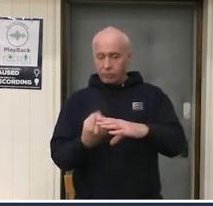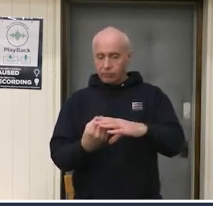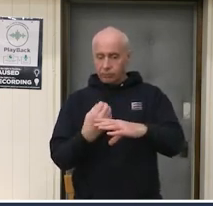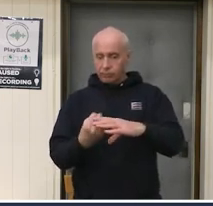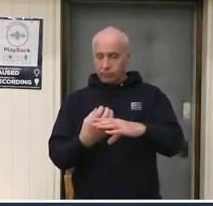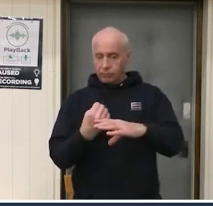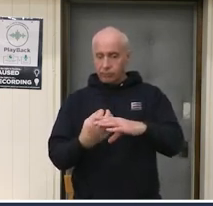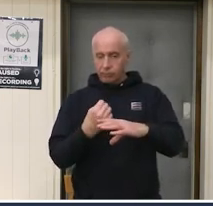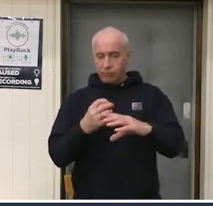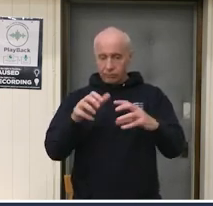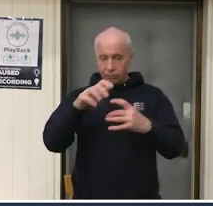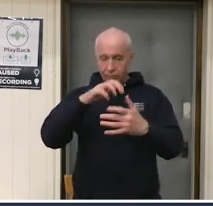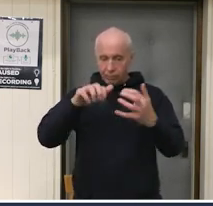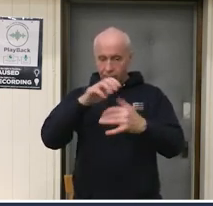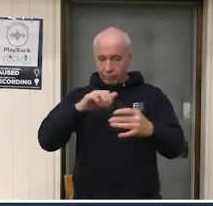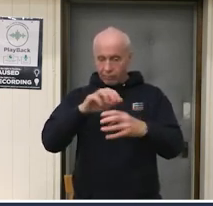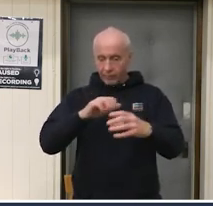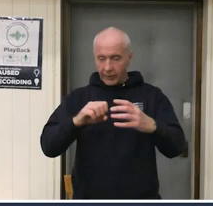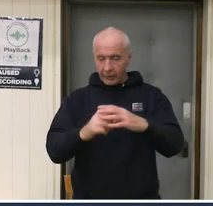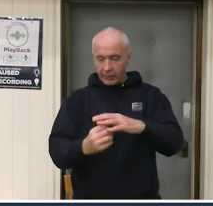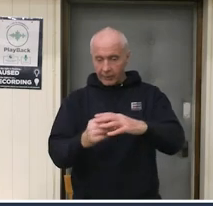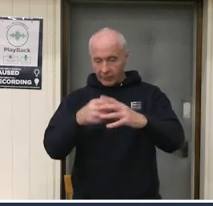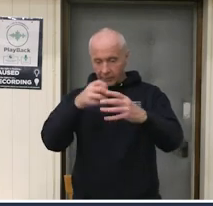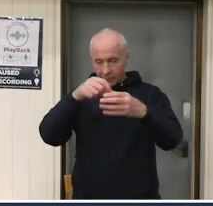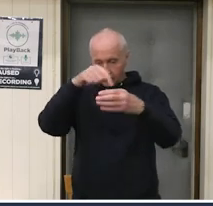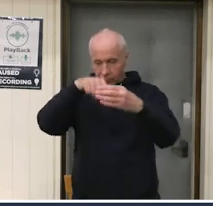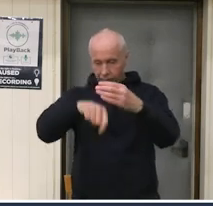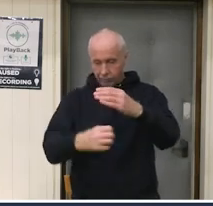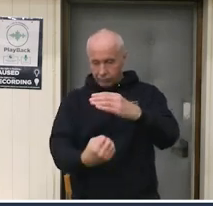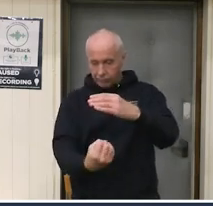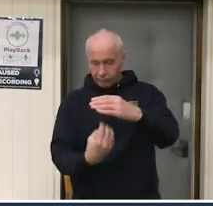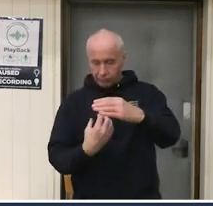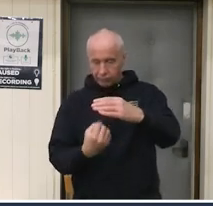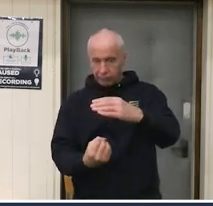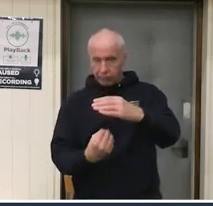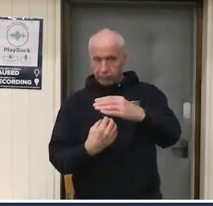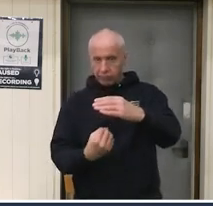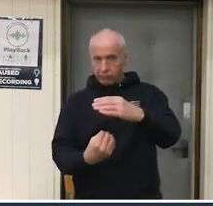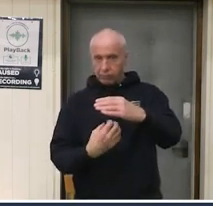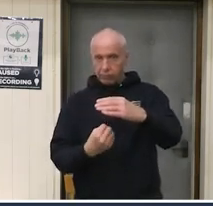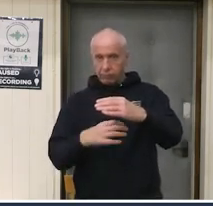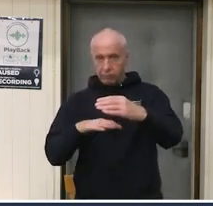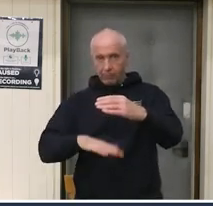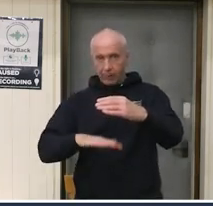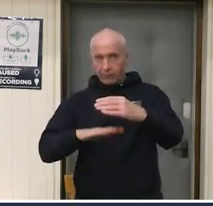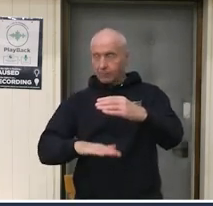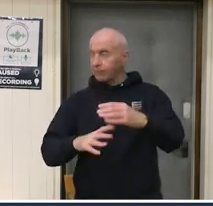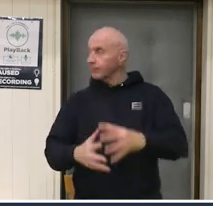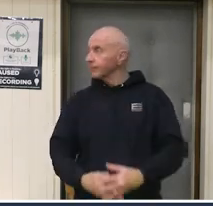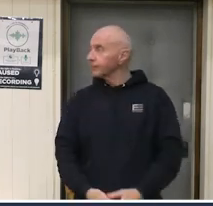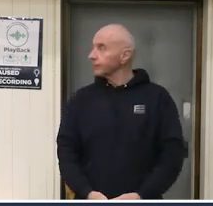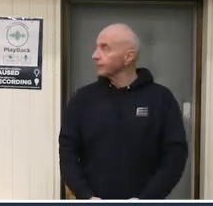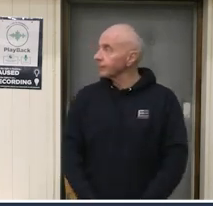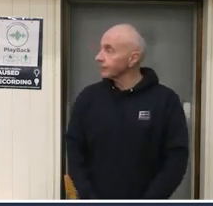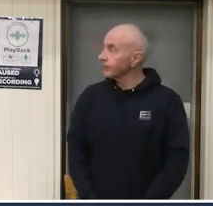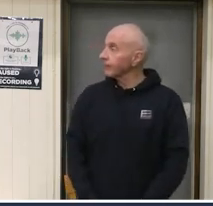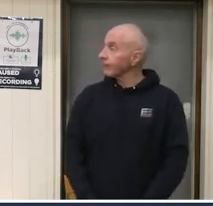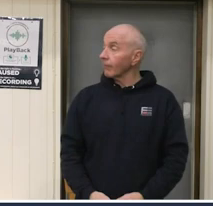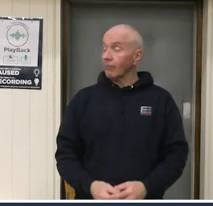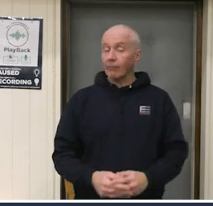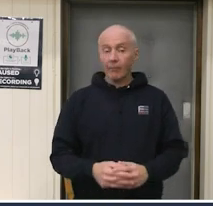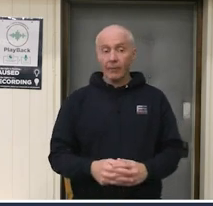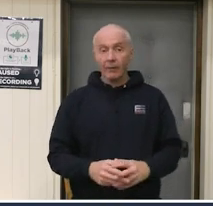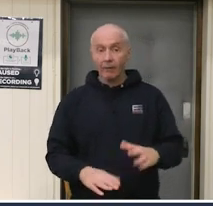lose their position in the magnetic field and come down and be swept down into the bottom. Full-scale